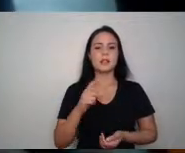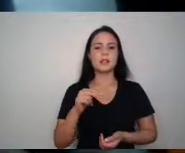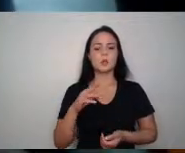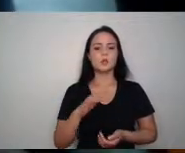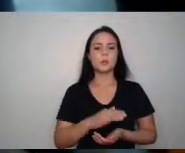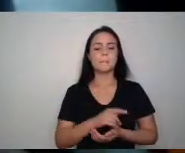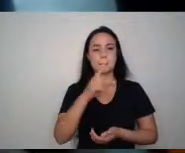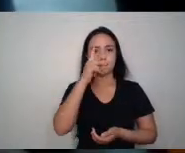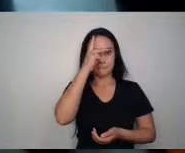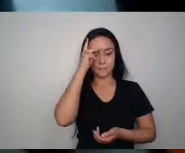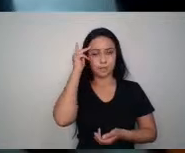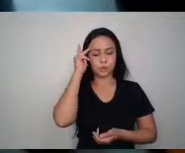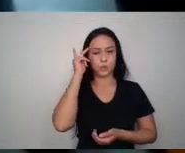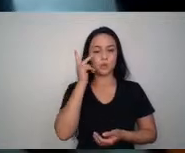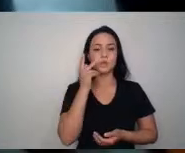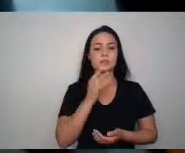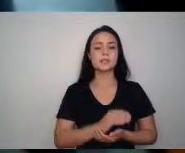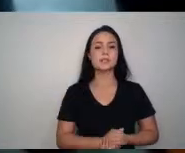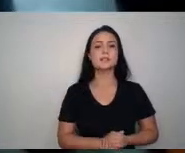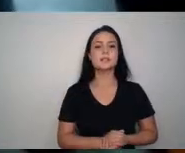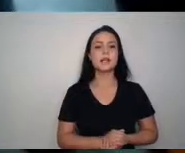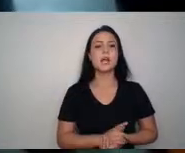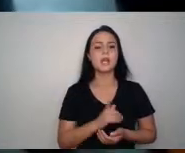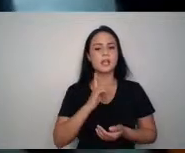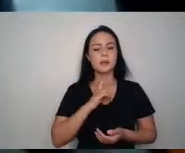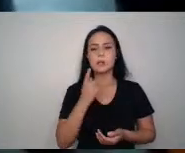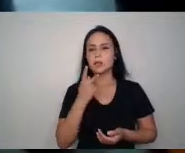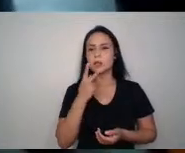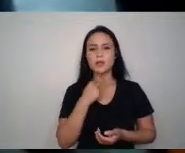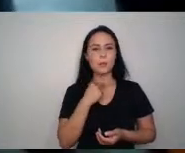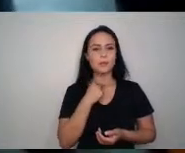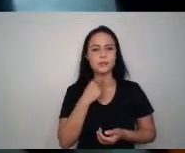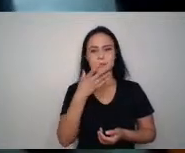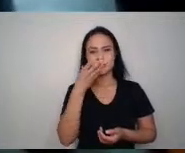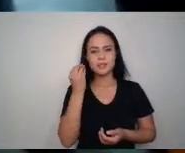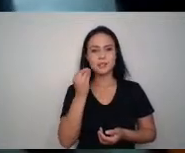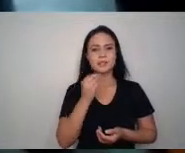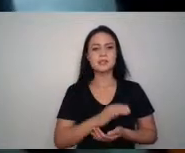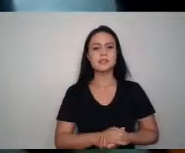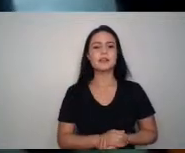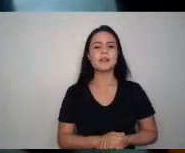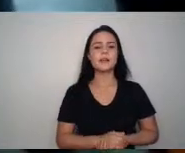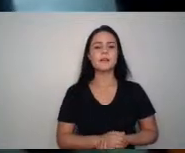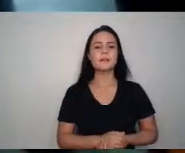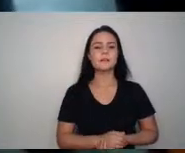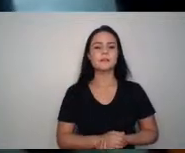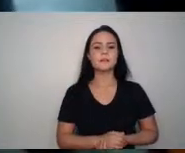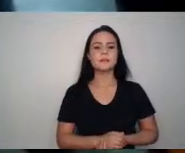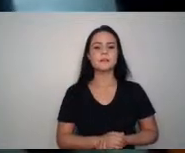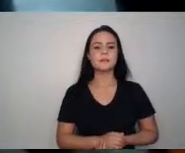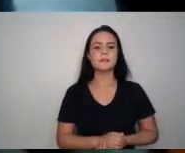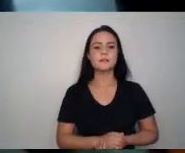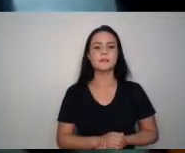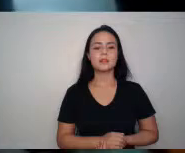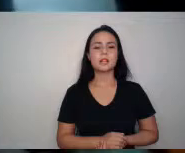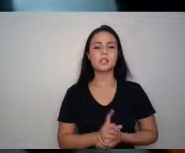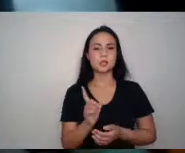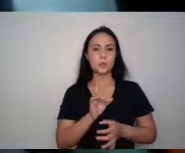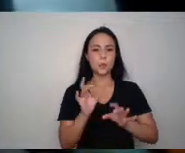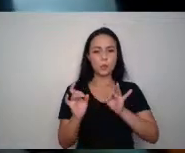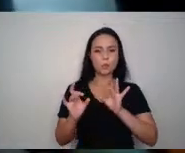about people. And that's why we cannot forget the first article of the Declaration